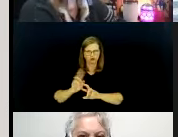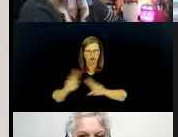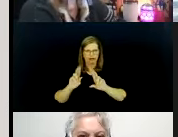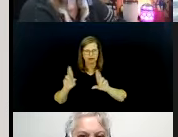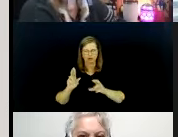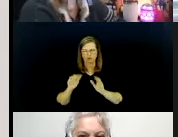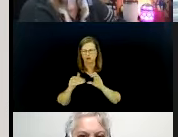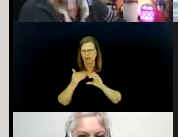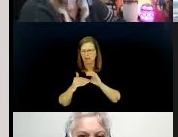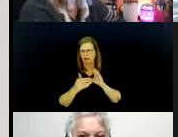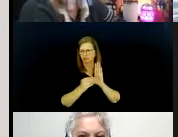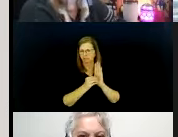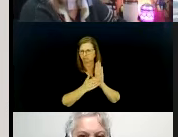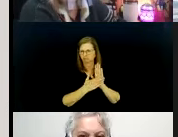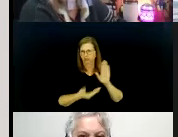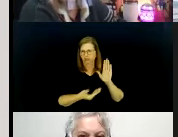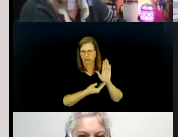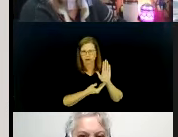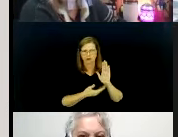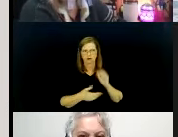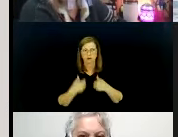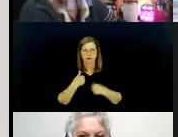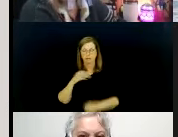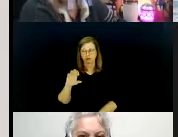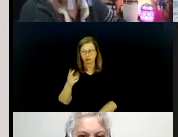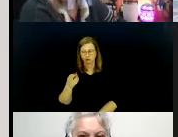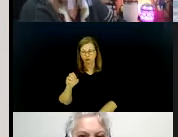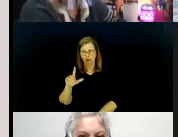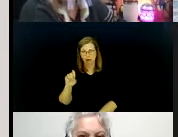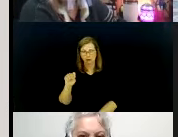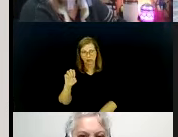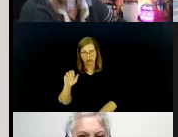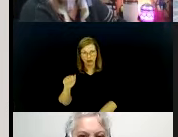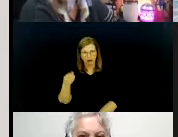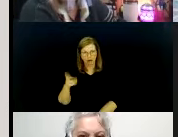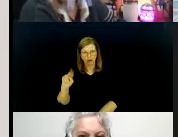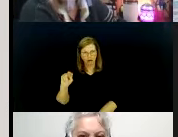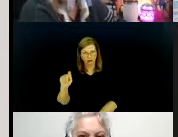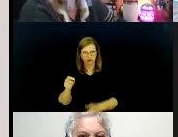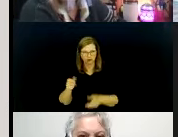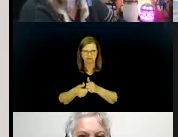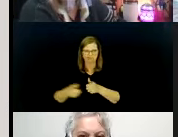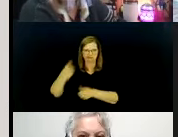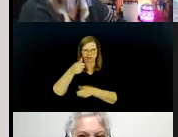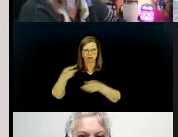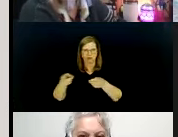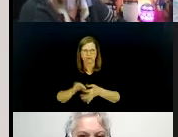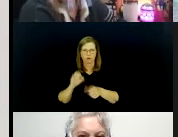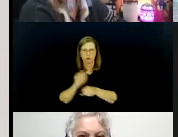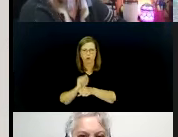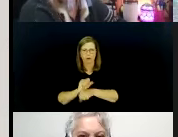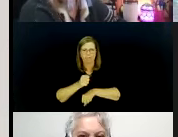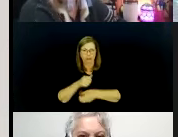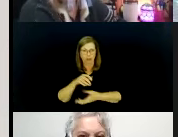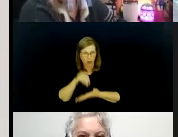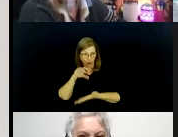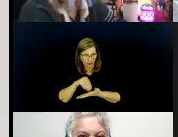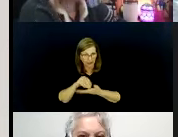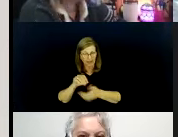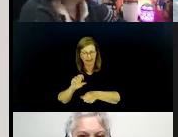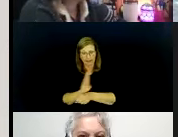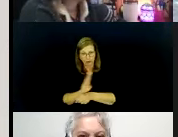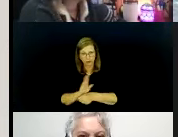email. We have Chelsea Hunt. She's the Executive Director of Work-Based Learning and Industry Partnerships. So if you want to find out more about that, you